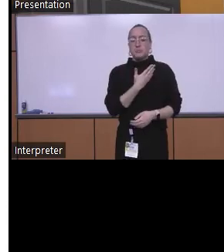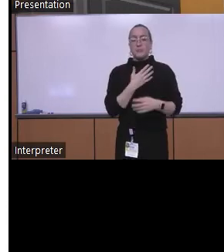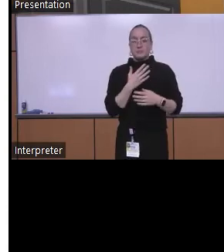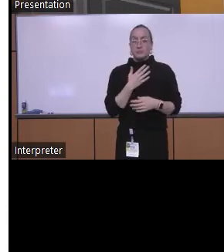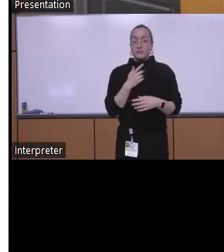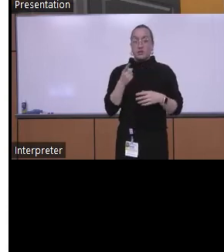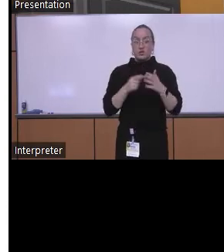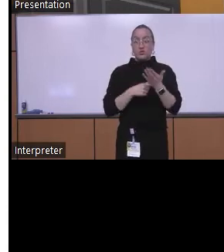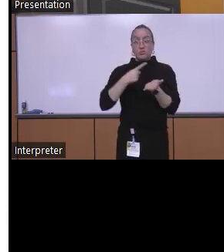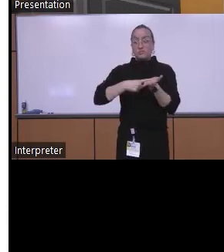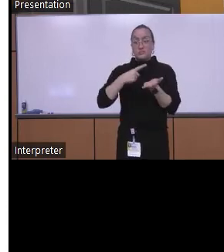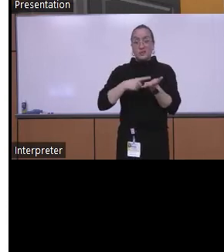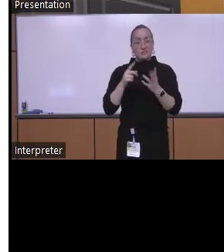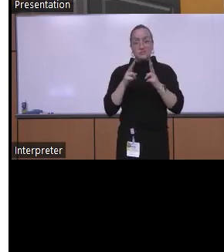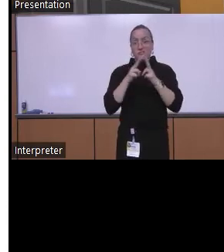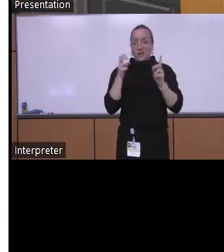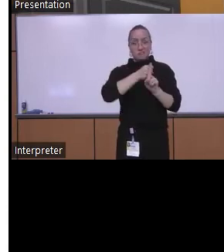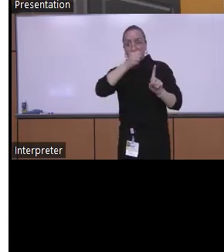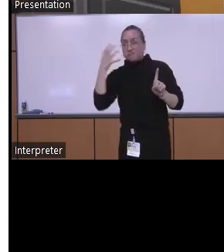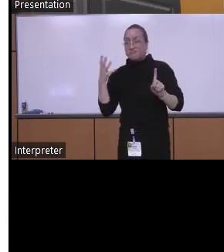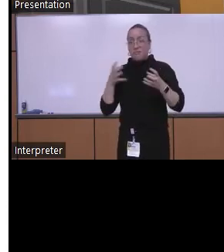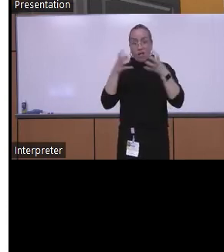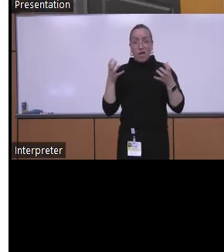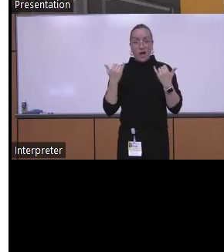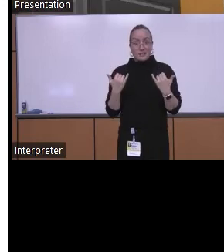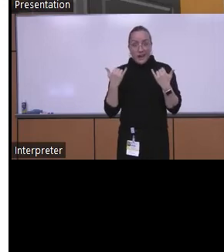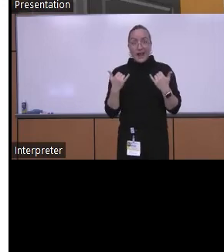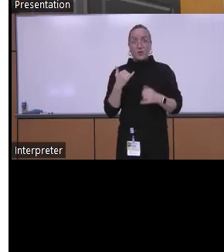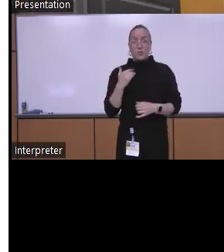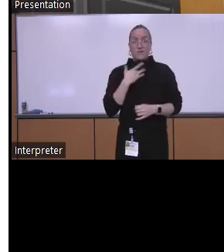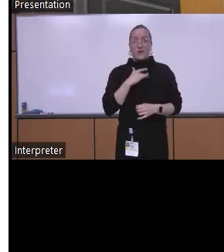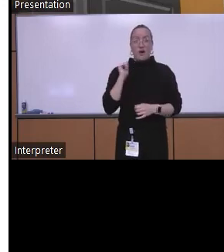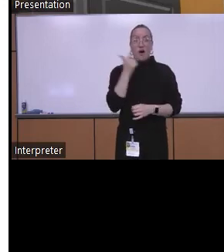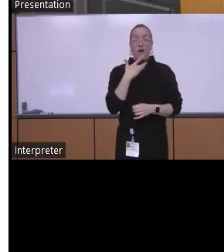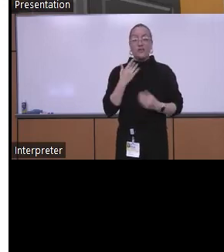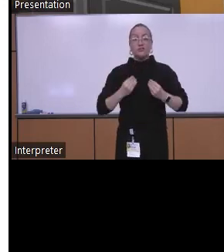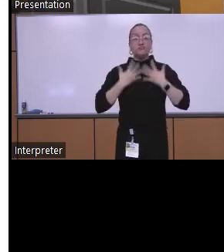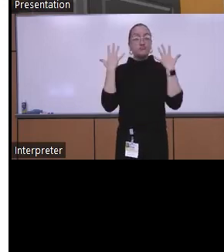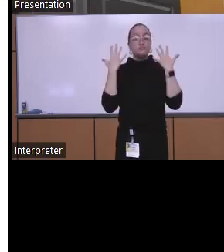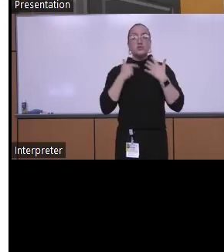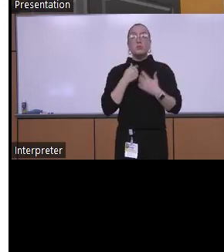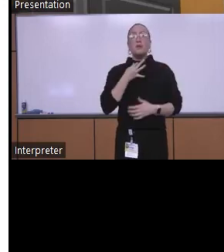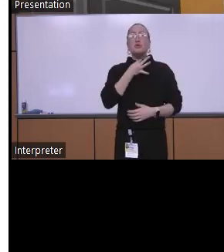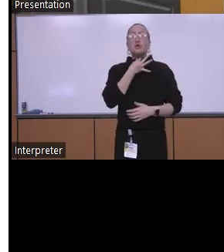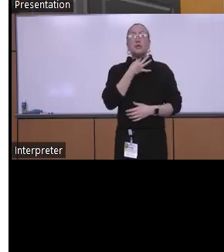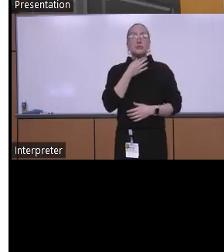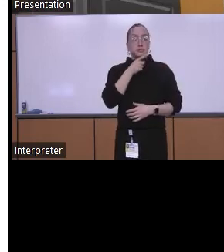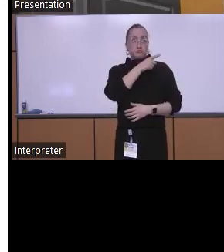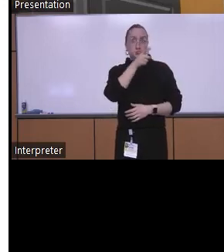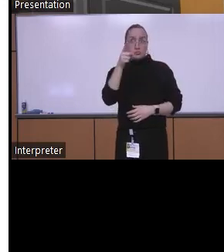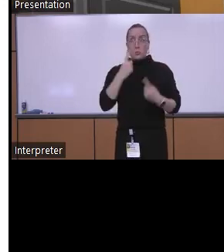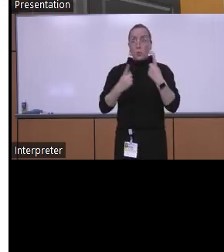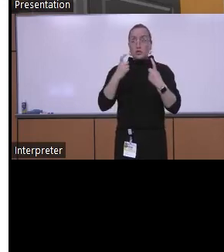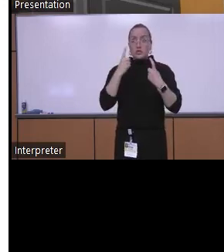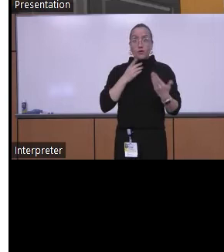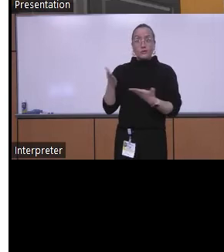expansive way, and in a way that I think probably has enlightened all of us. So I'm very curious for folks in the room, what